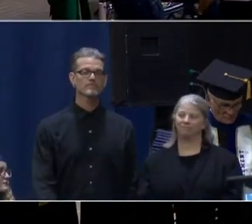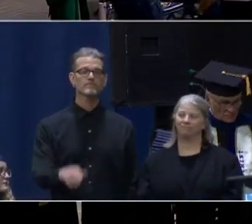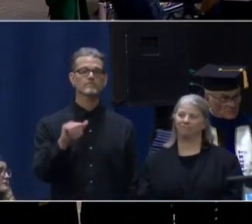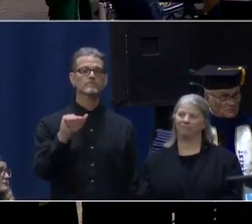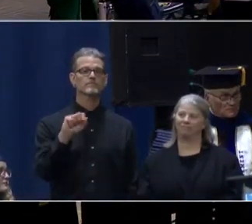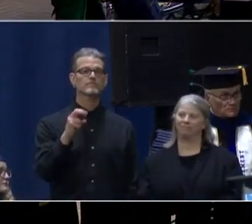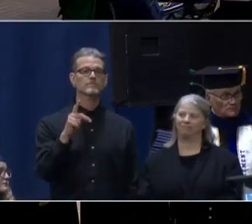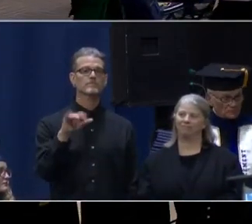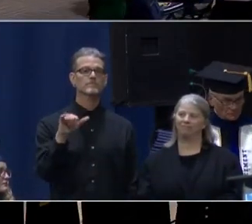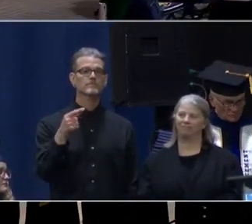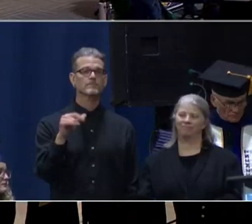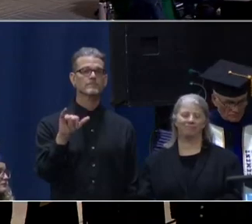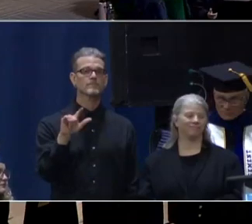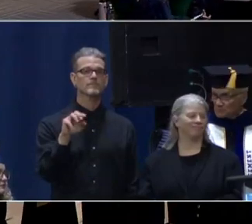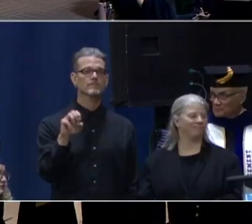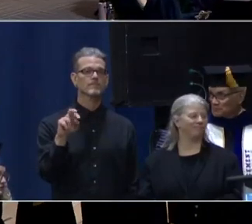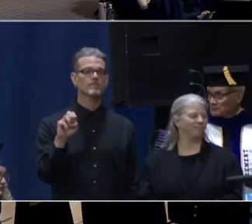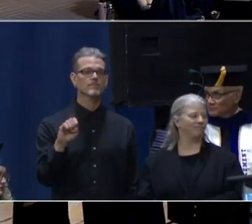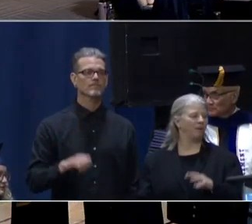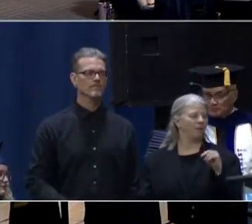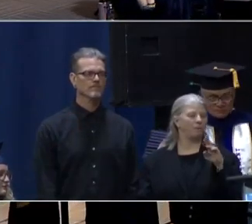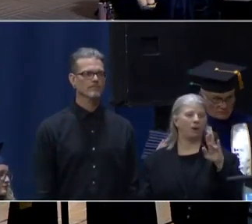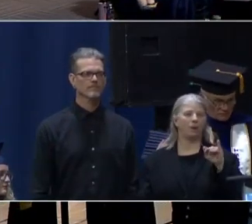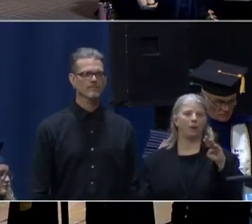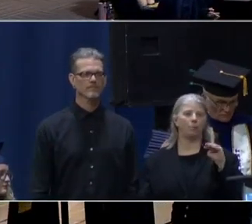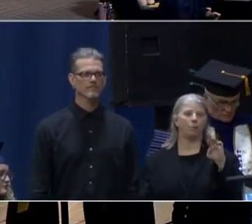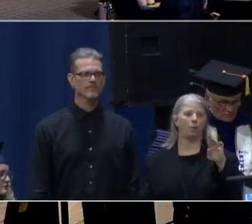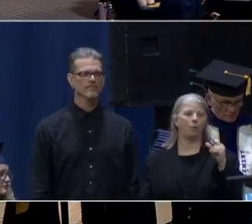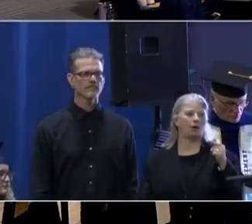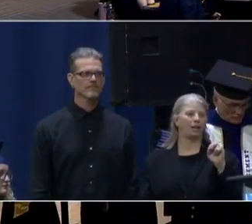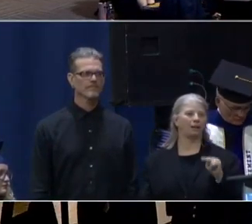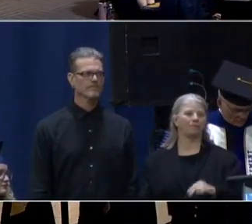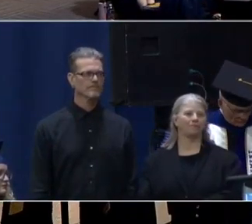Ashley Gilmore. Mary Morgan.